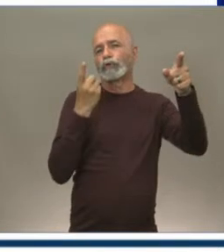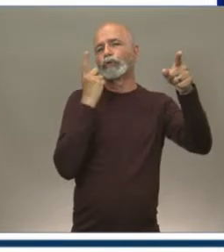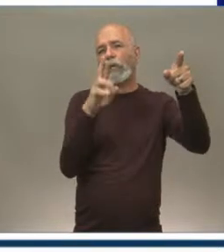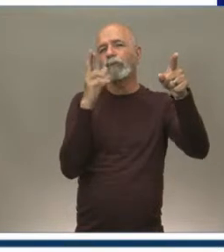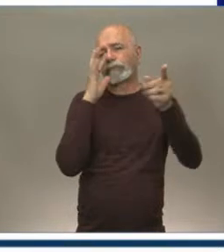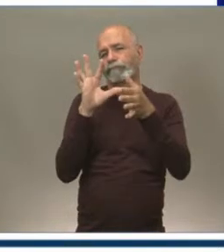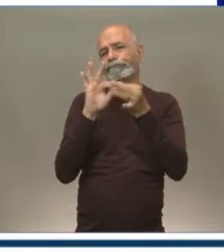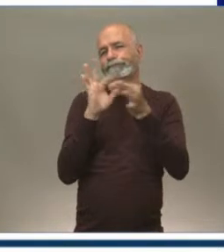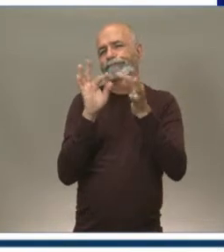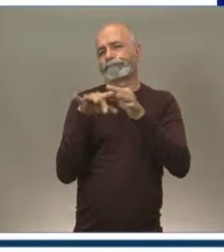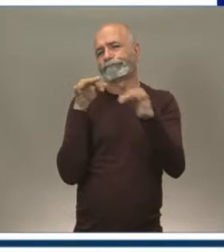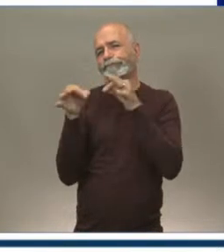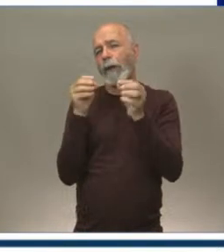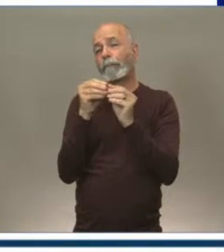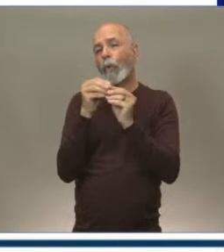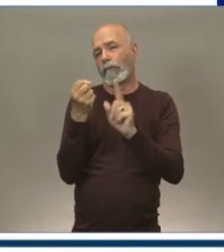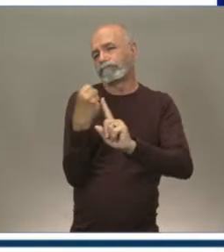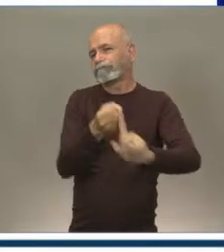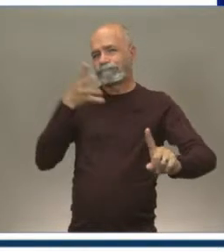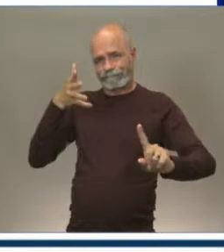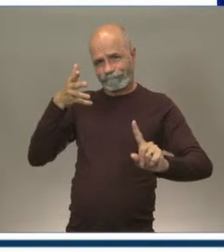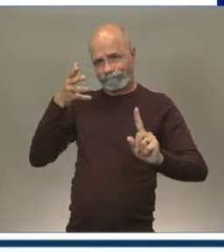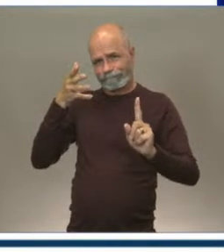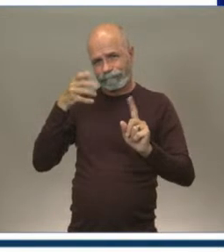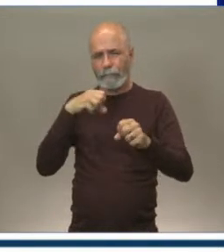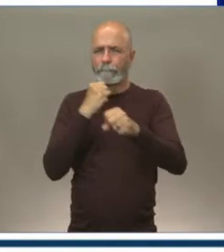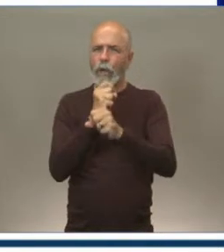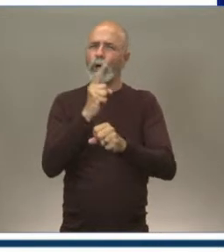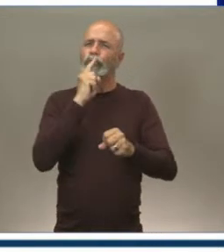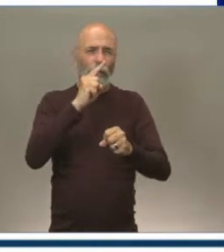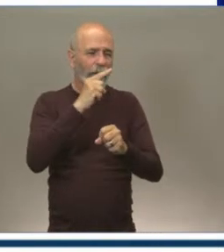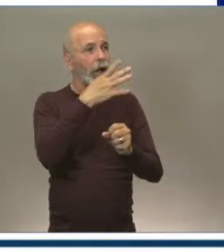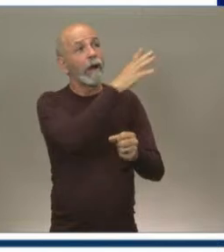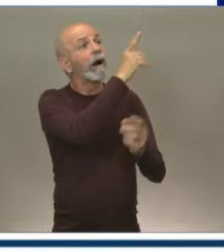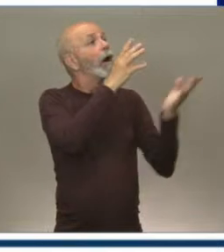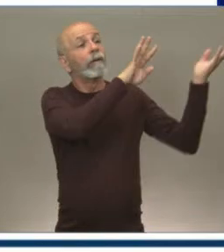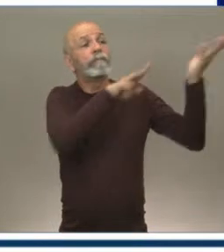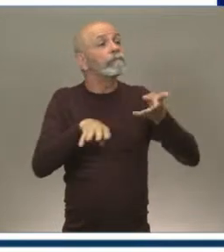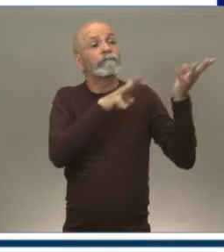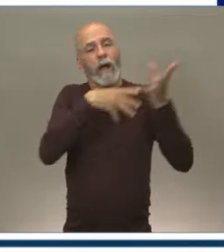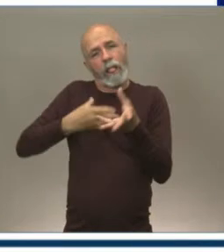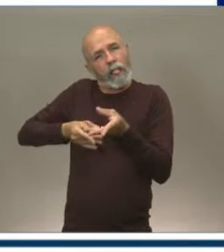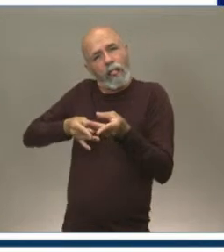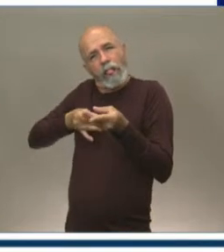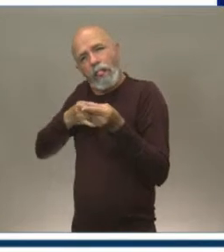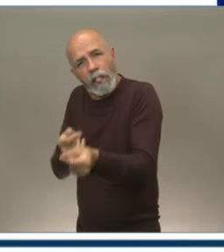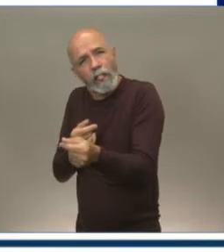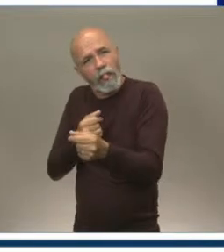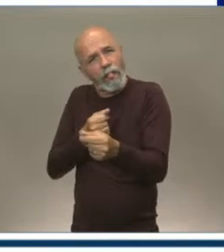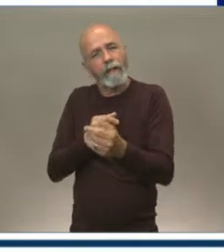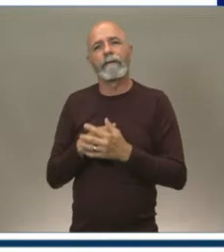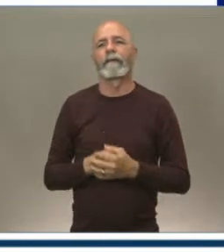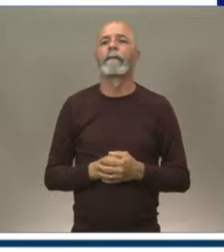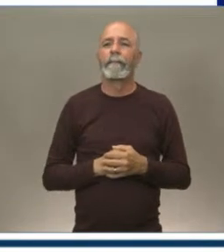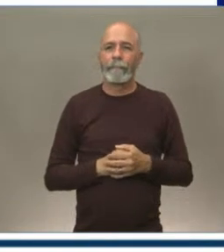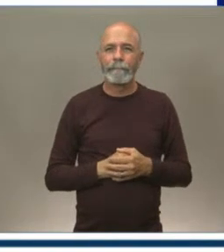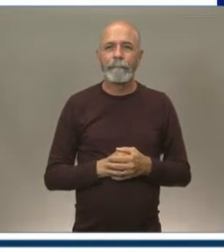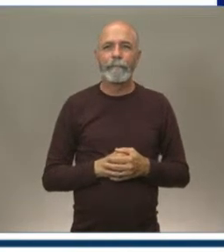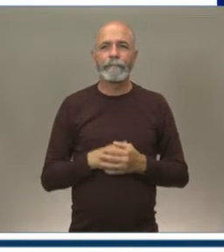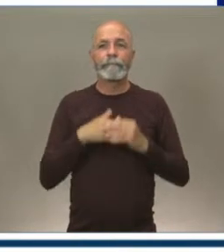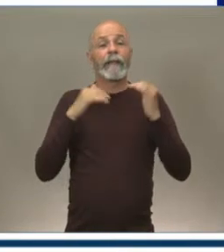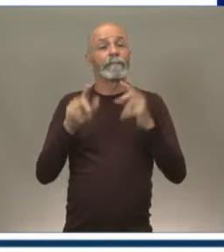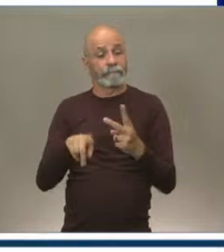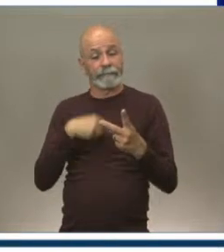at this so that we can ensure a streamlined process for all of you. On the vaccine front, I want to continue